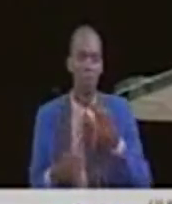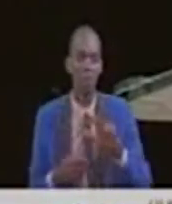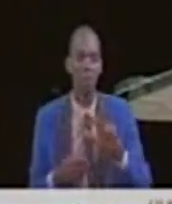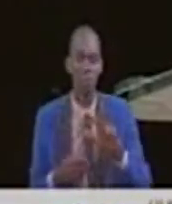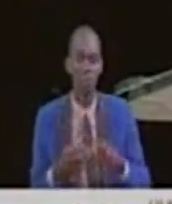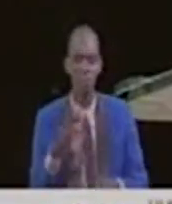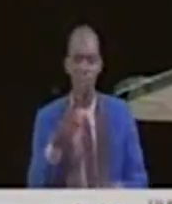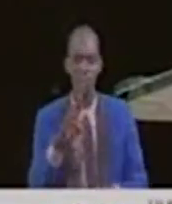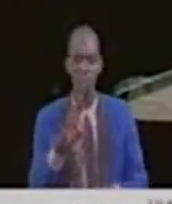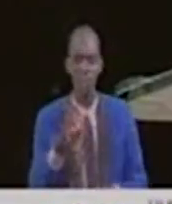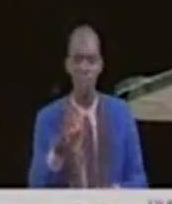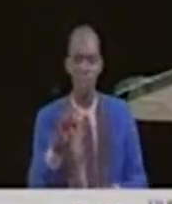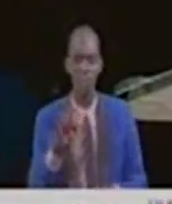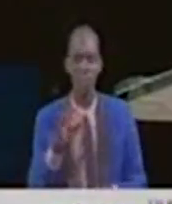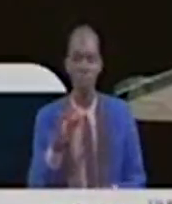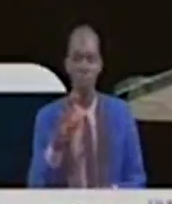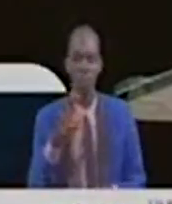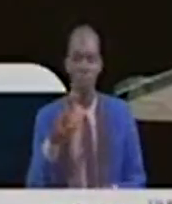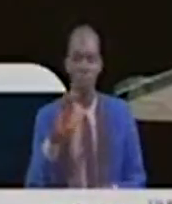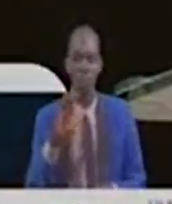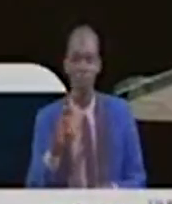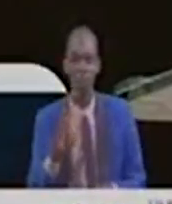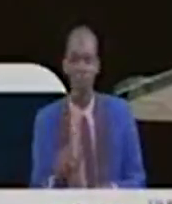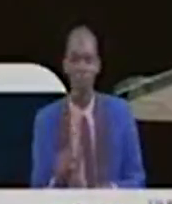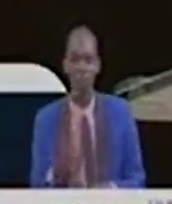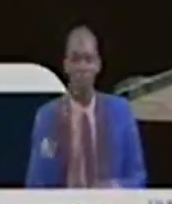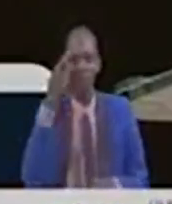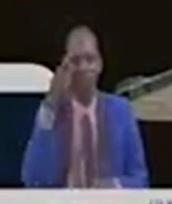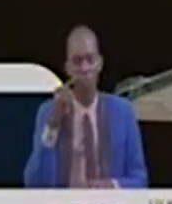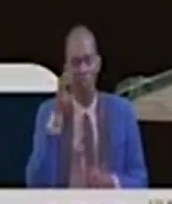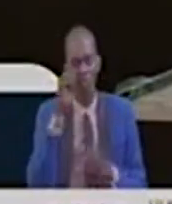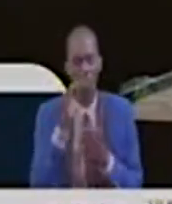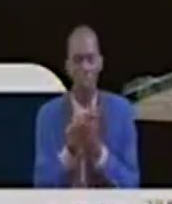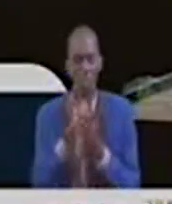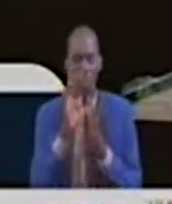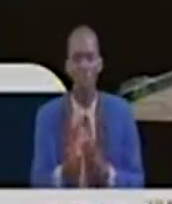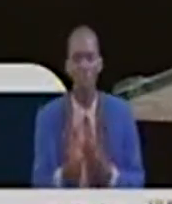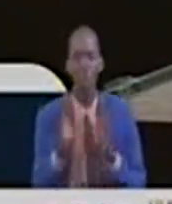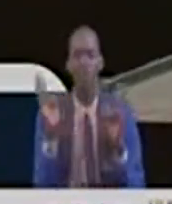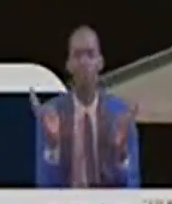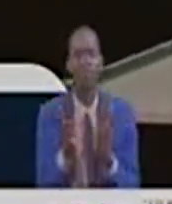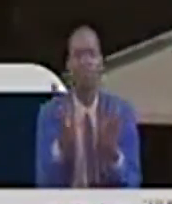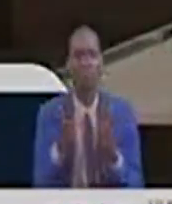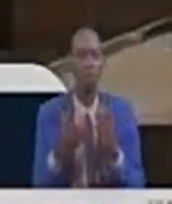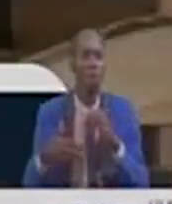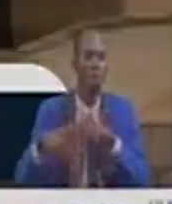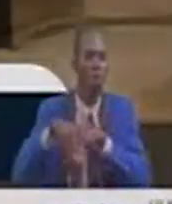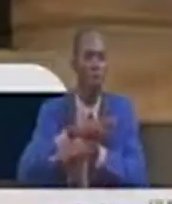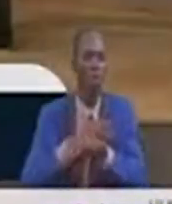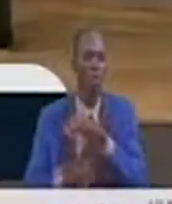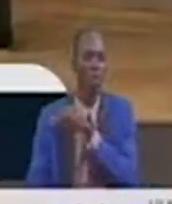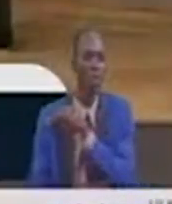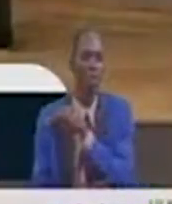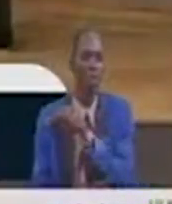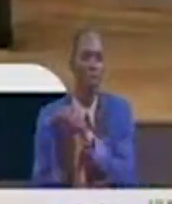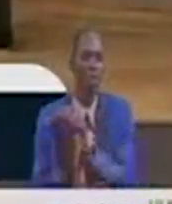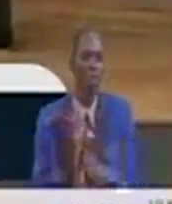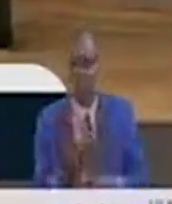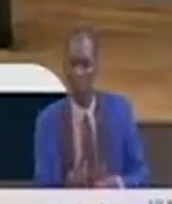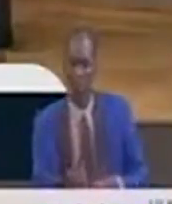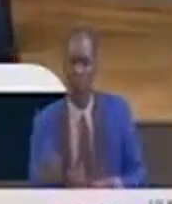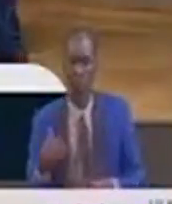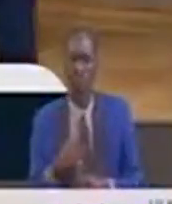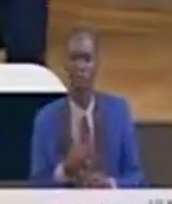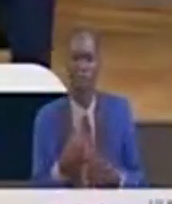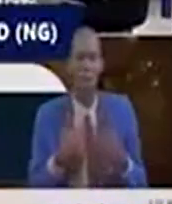resources for the saints' victory over temptation. The resources we have, the strength